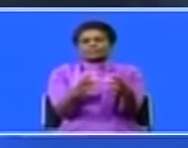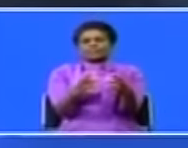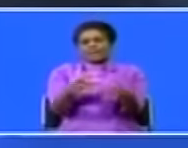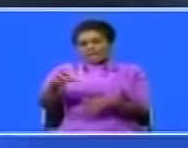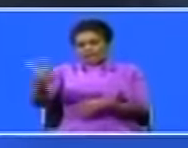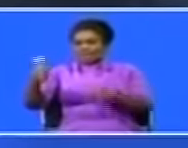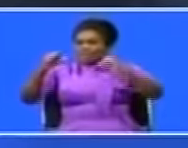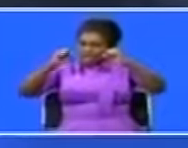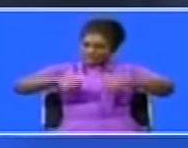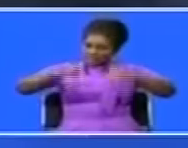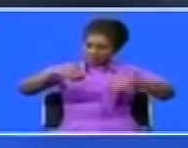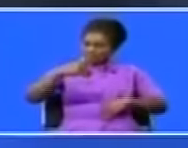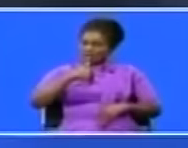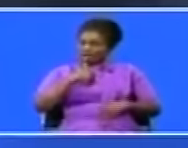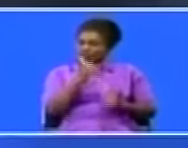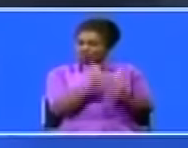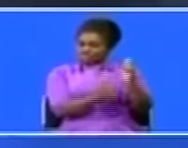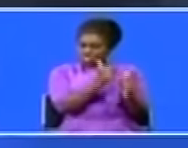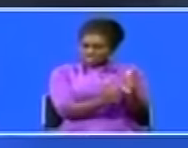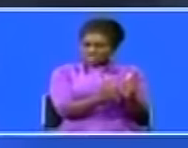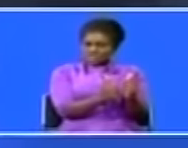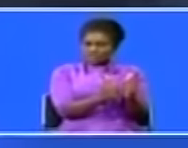The other deal we have is that